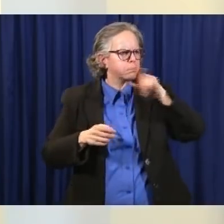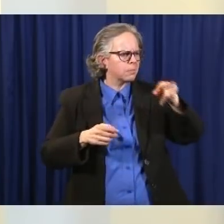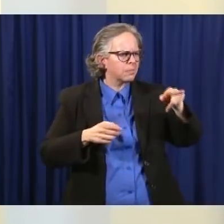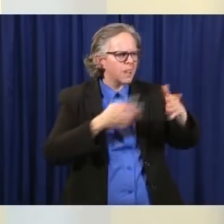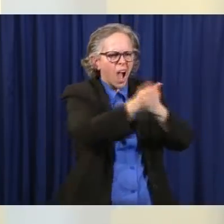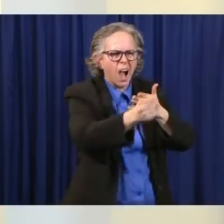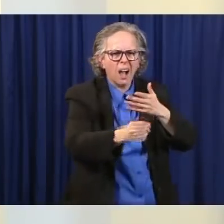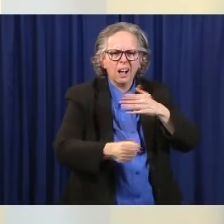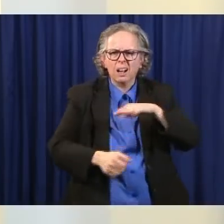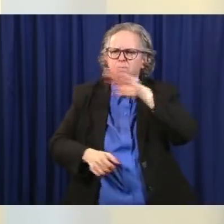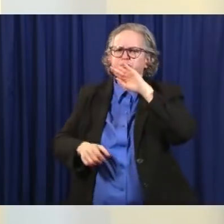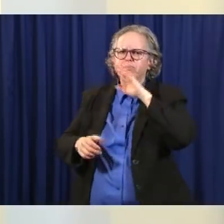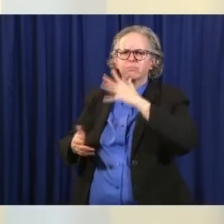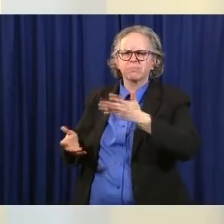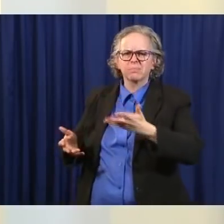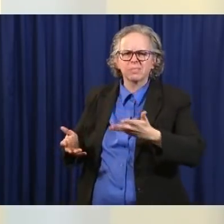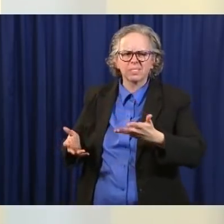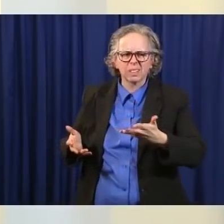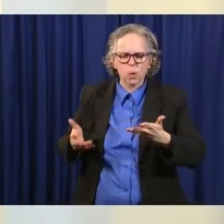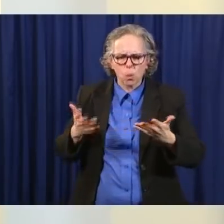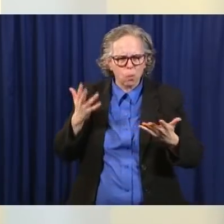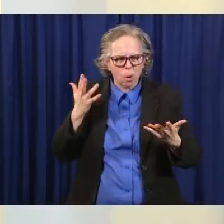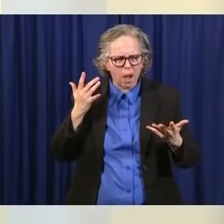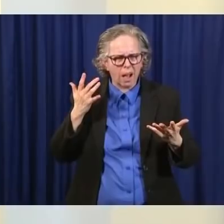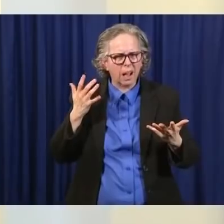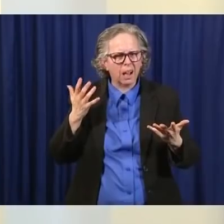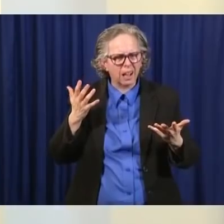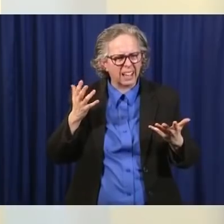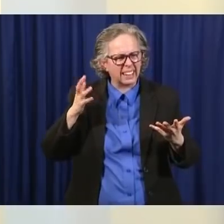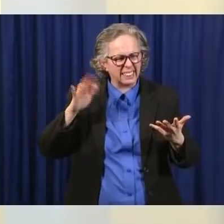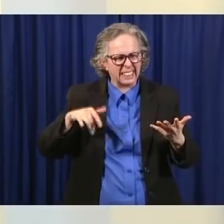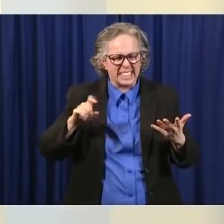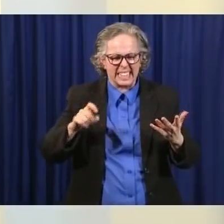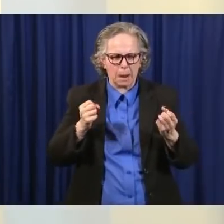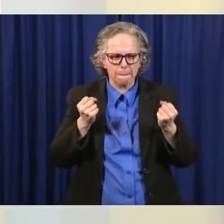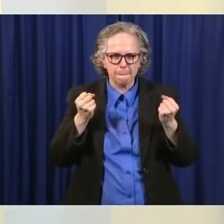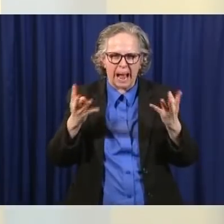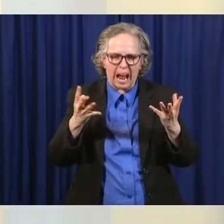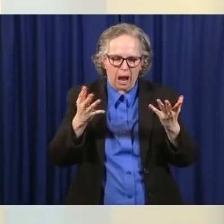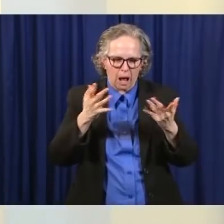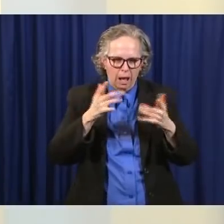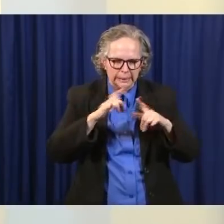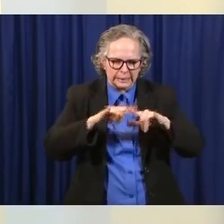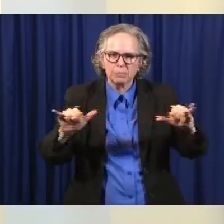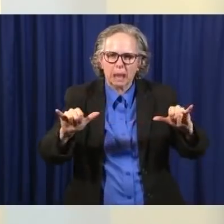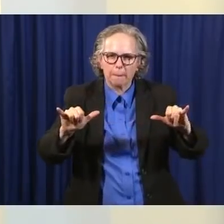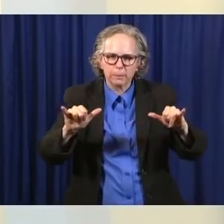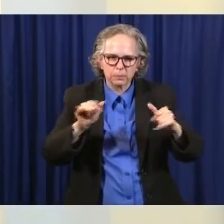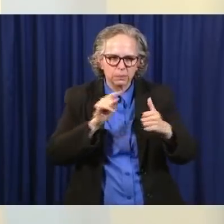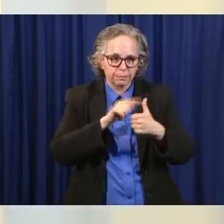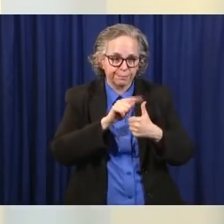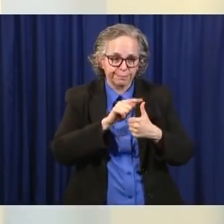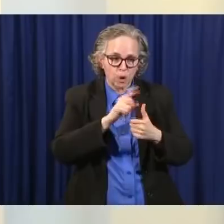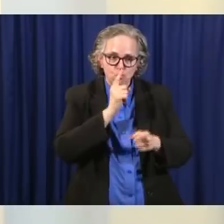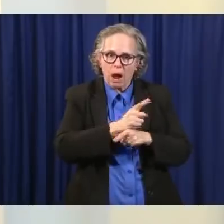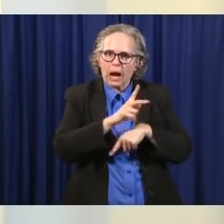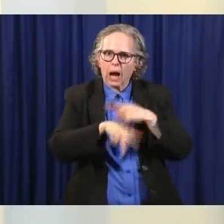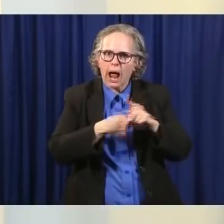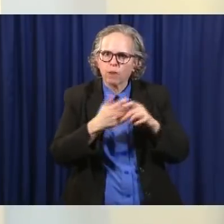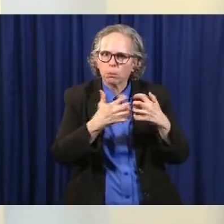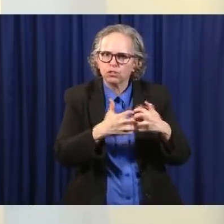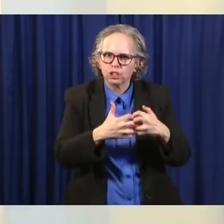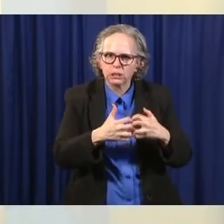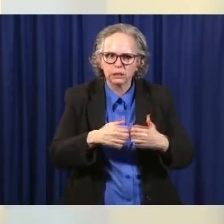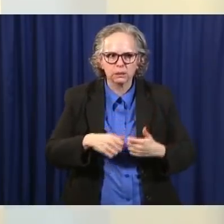on was that we had to have multiple things happen. We had to have the right kind of machines and get them in the right places around